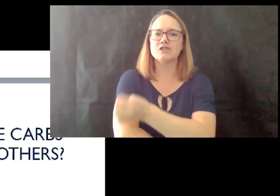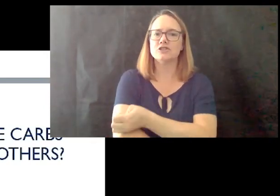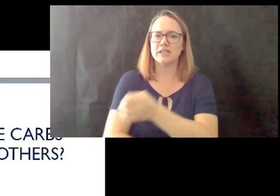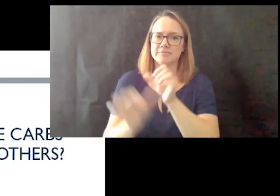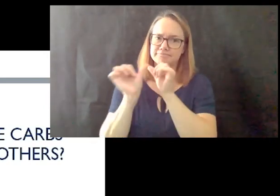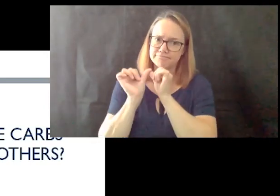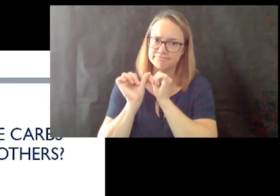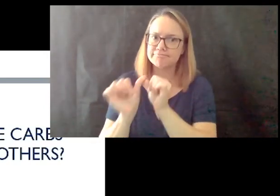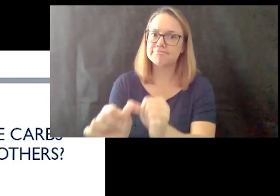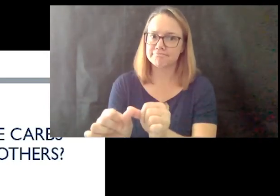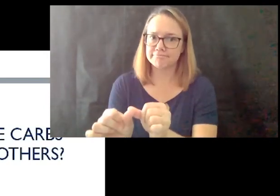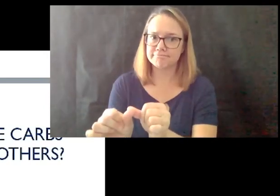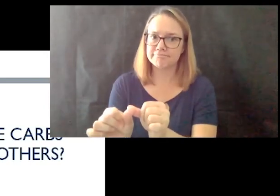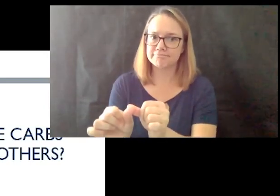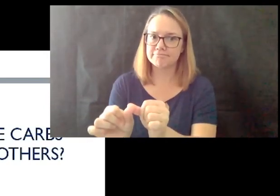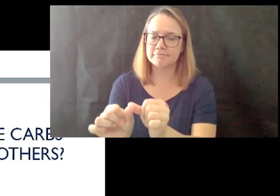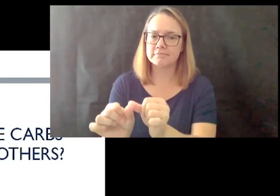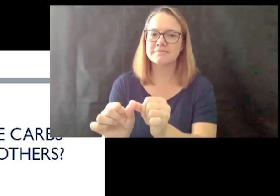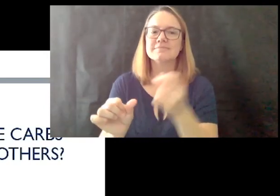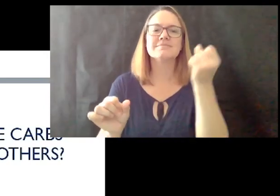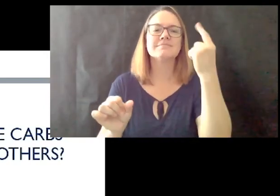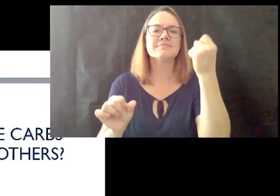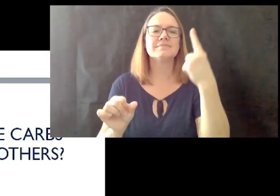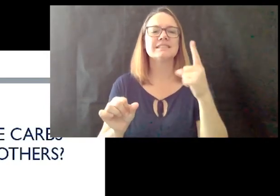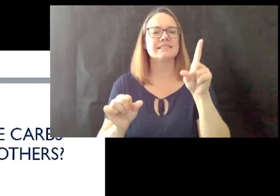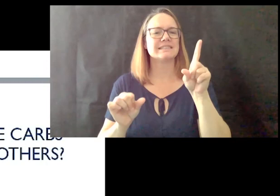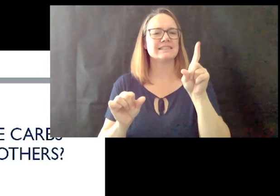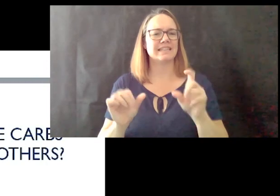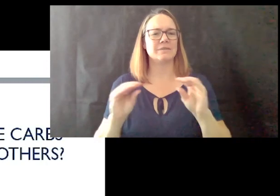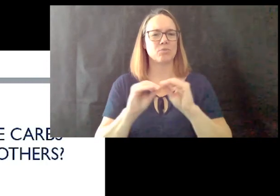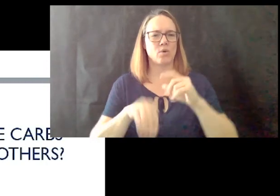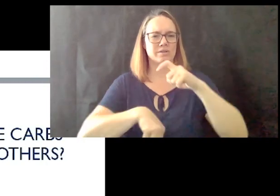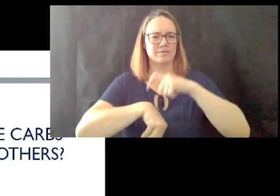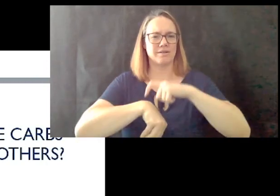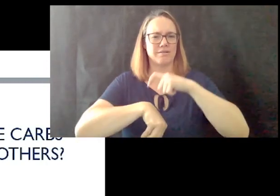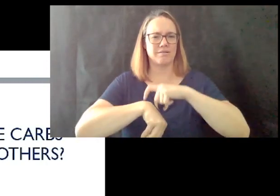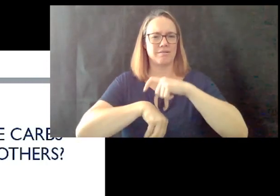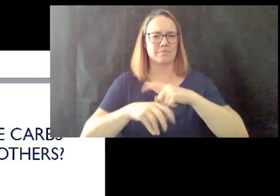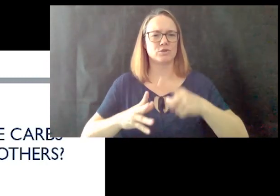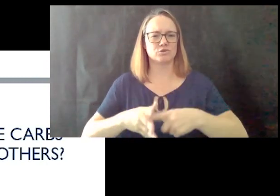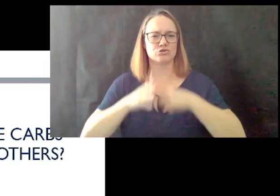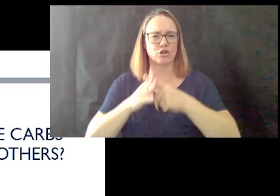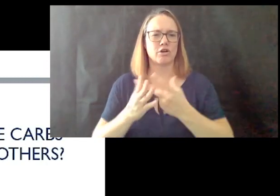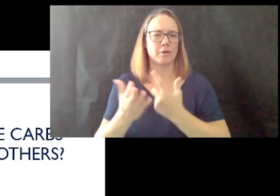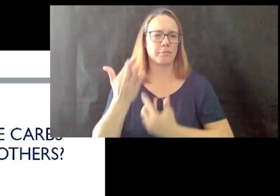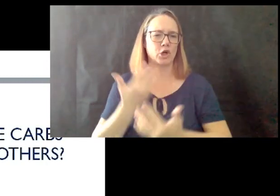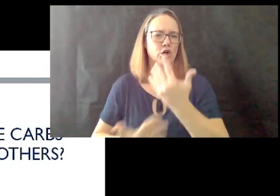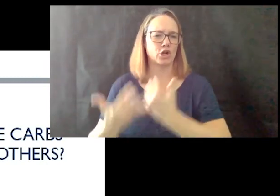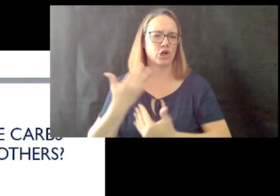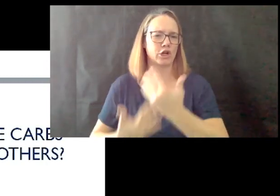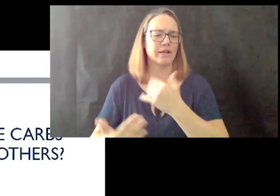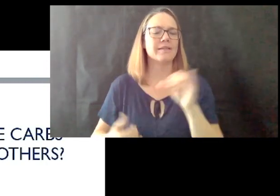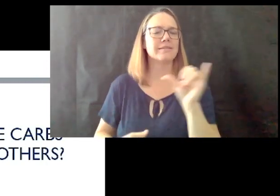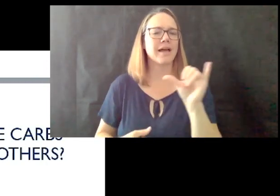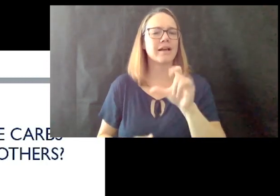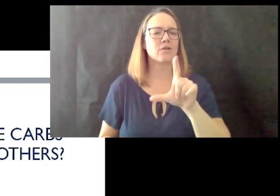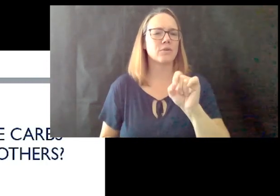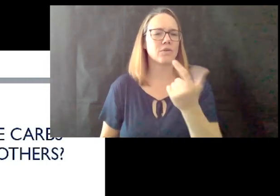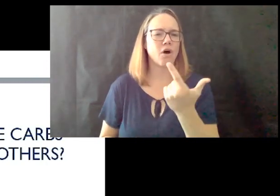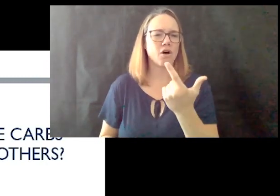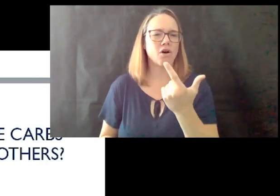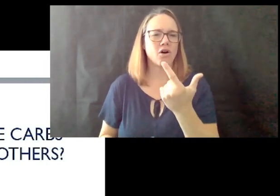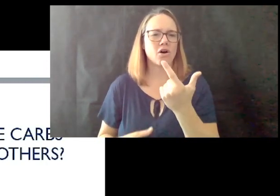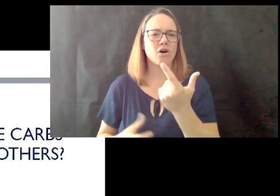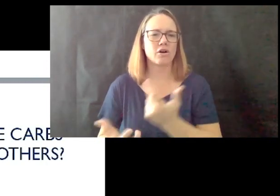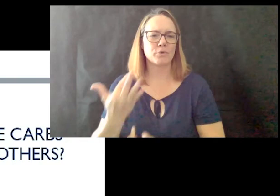body for a longer duration. It just may take a little bit longer for it to start burning, you know, like this log fire on the